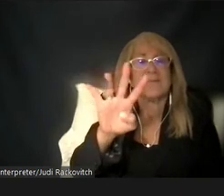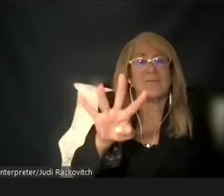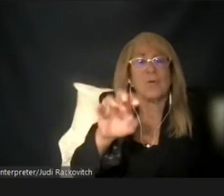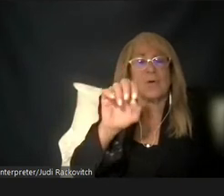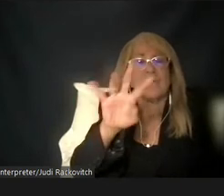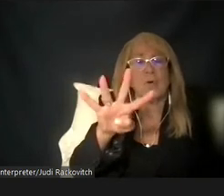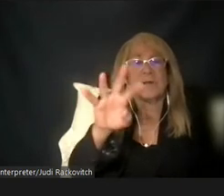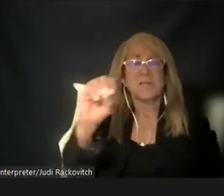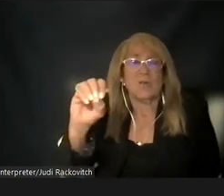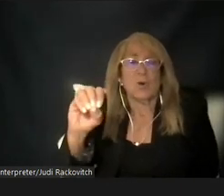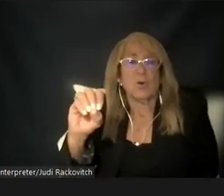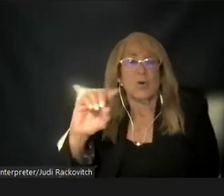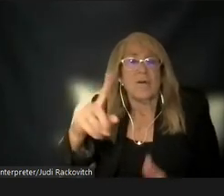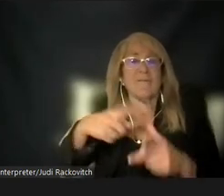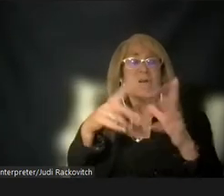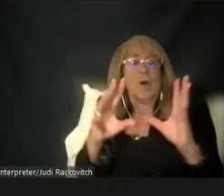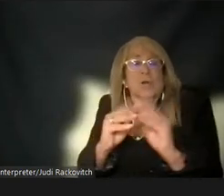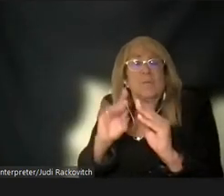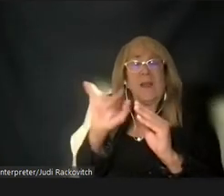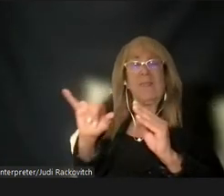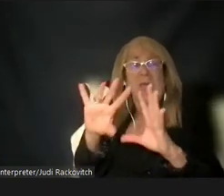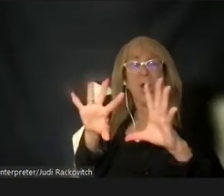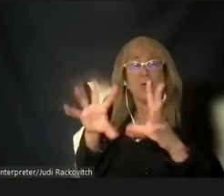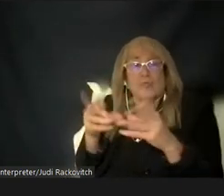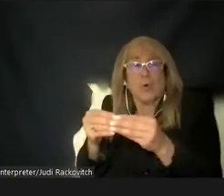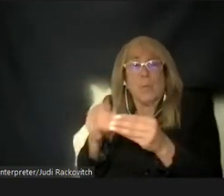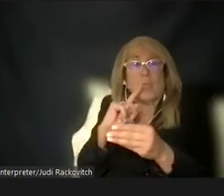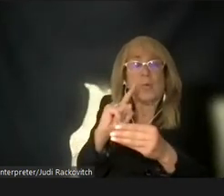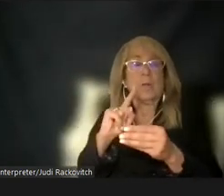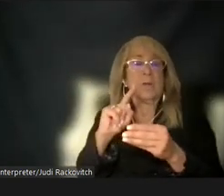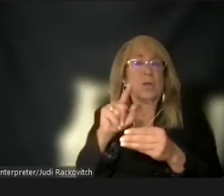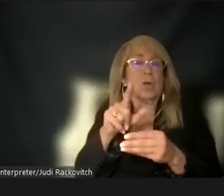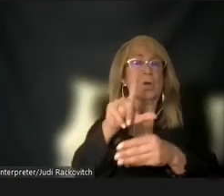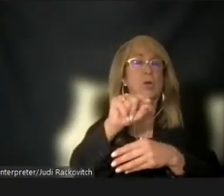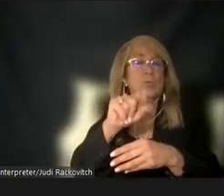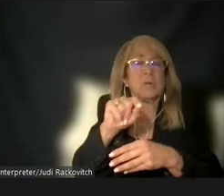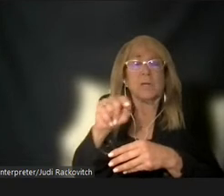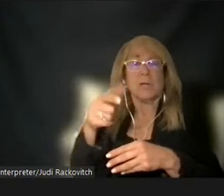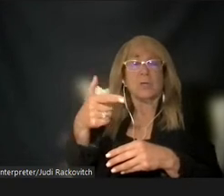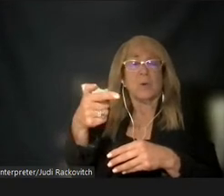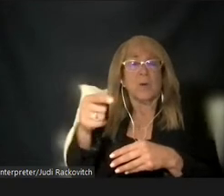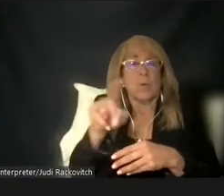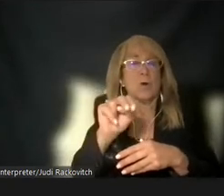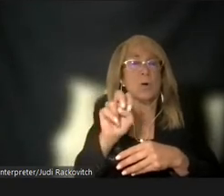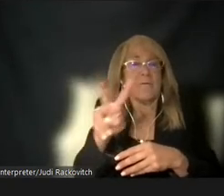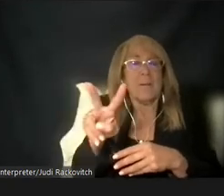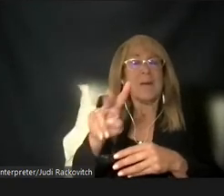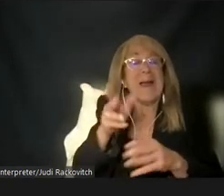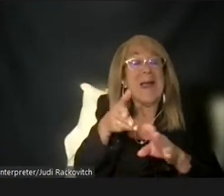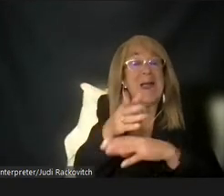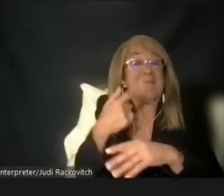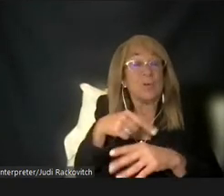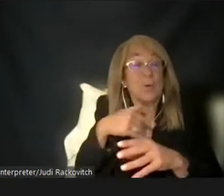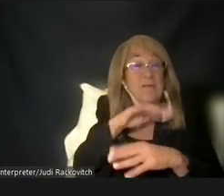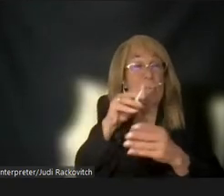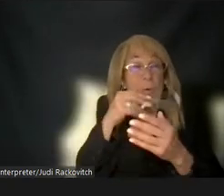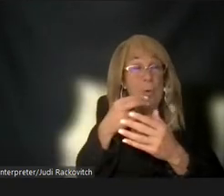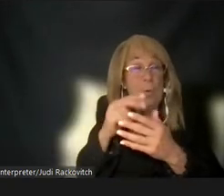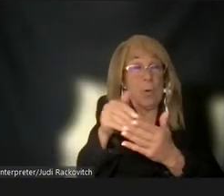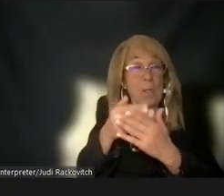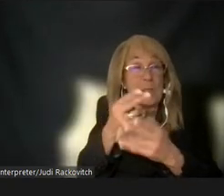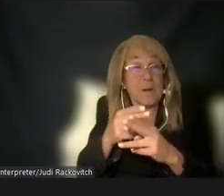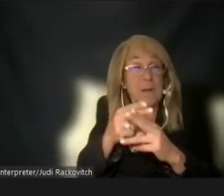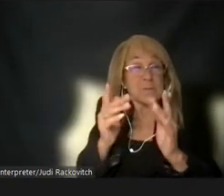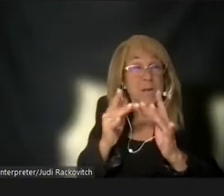The first meeting of this group will convene in November of 2021, and again, once we have all the names and contact information, participants will be